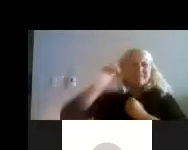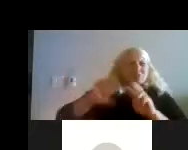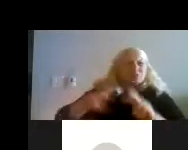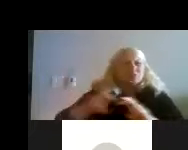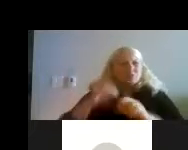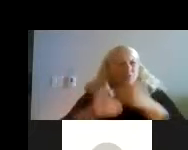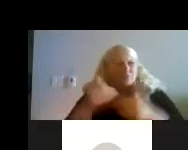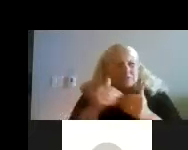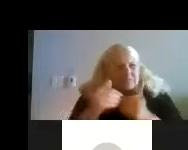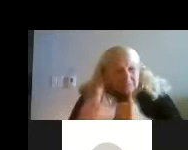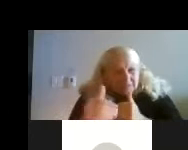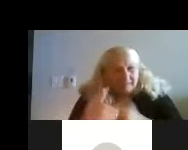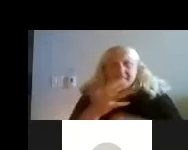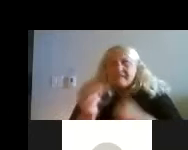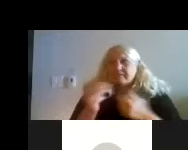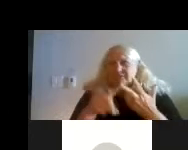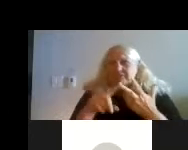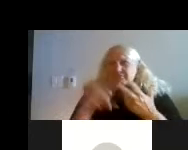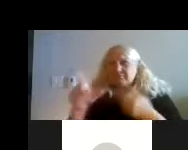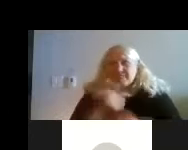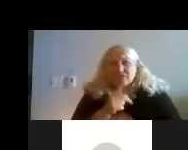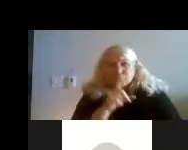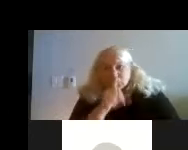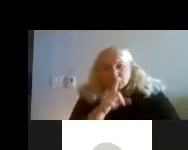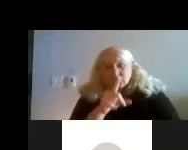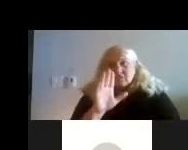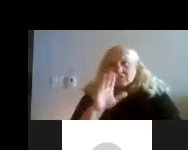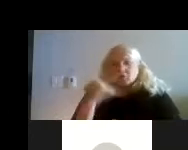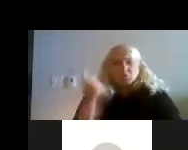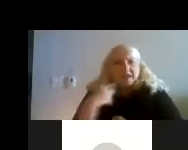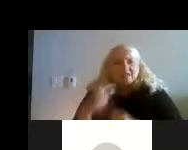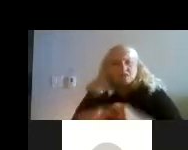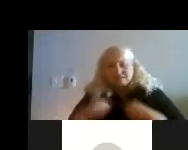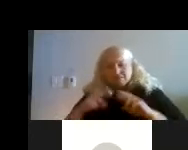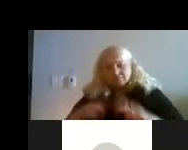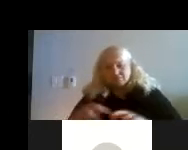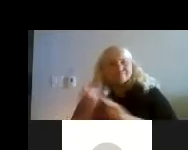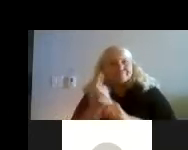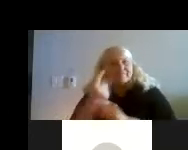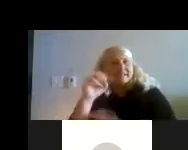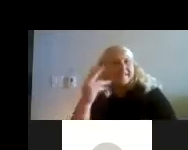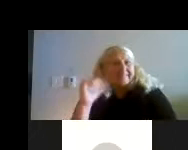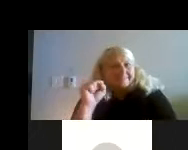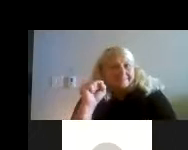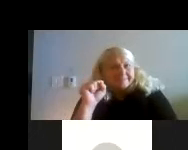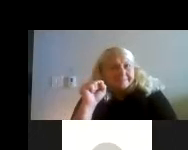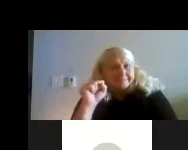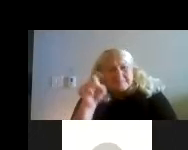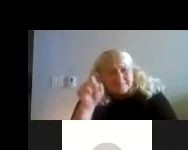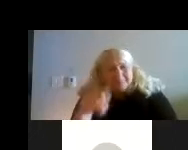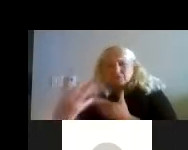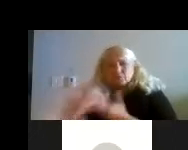processes and making sure that we have really rigorous Indigenous ethics. And part of that